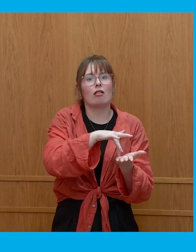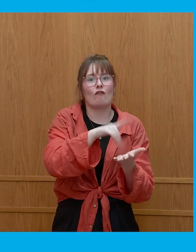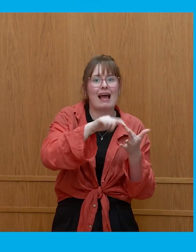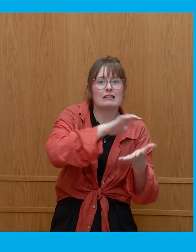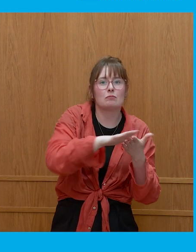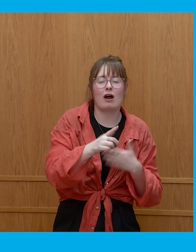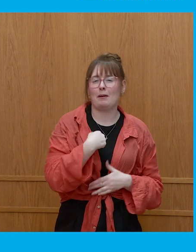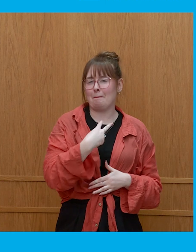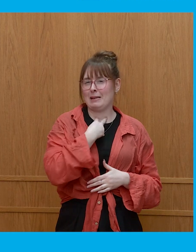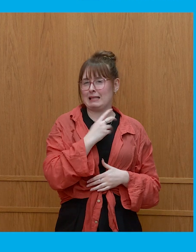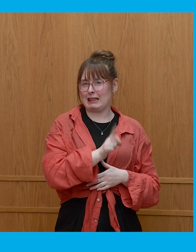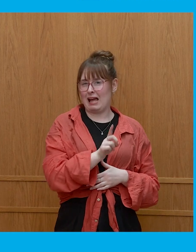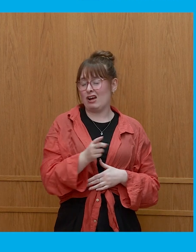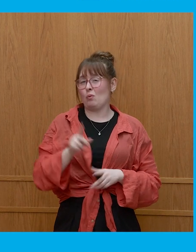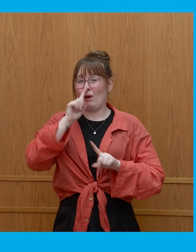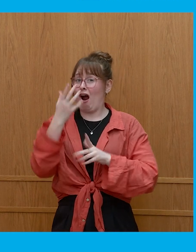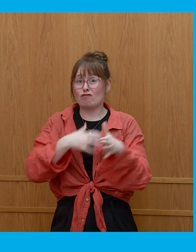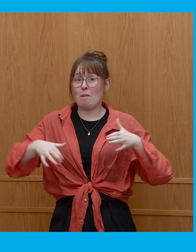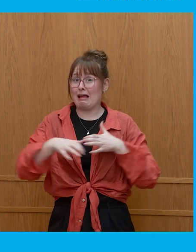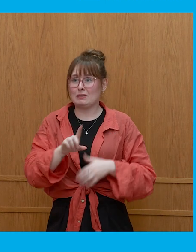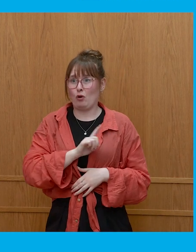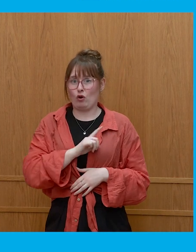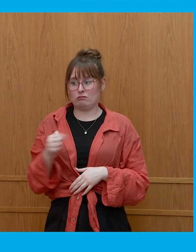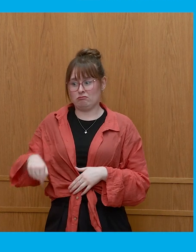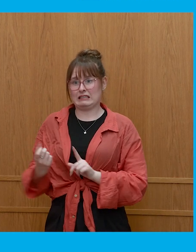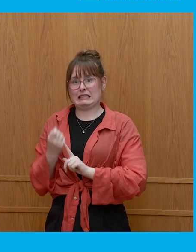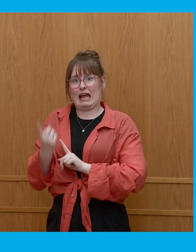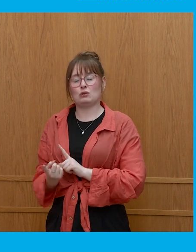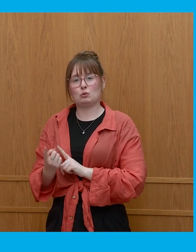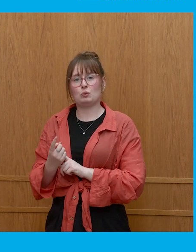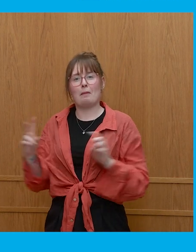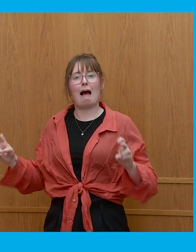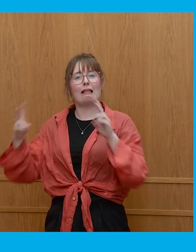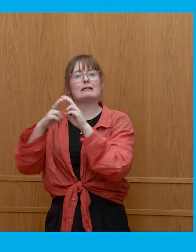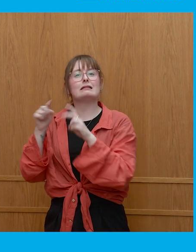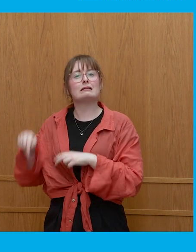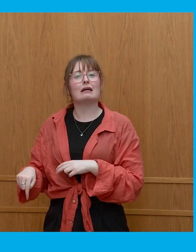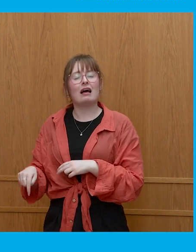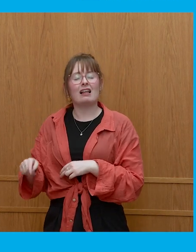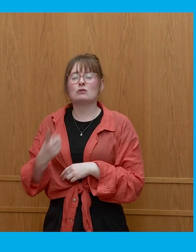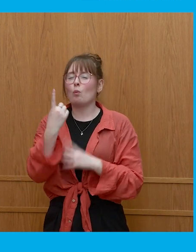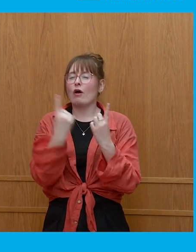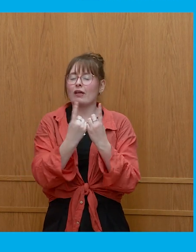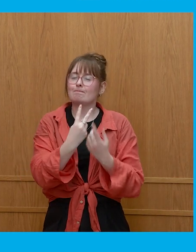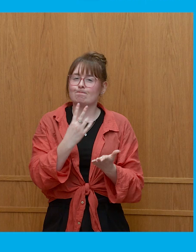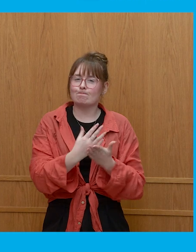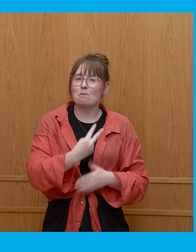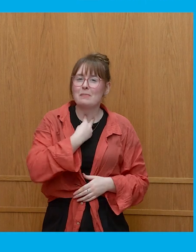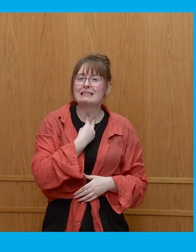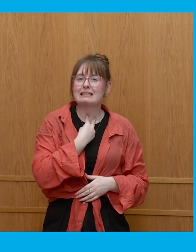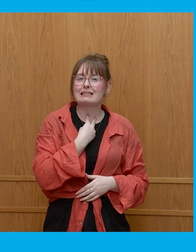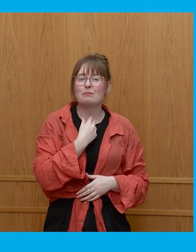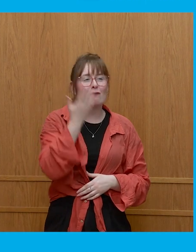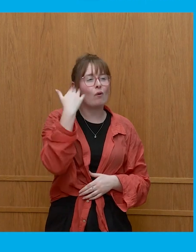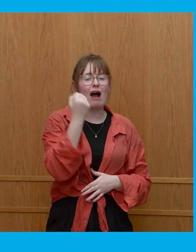thing this site could never do, because it's down here next to the Royal Palace. That's one thing I probably missed at the time, that we had that